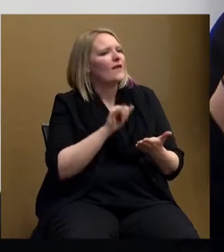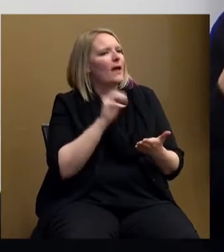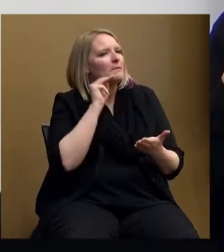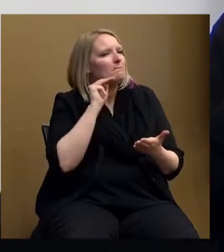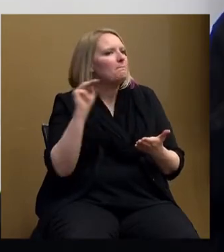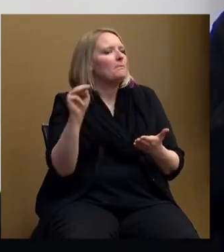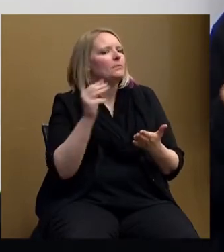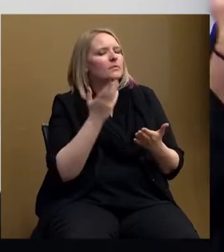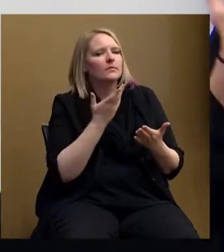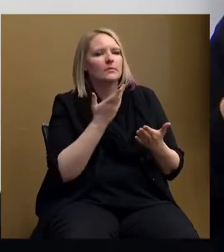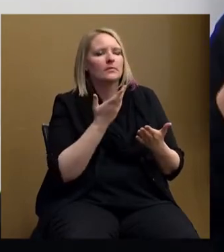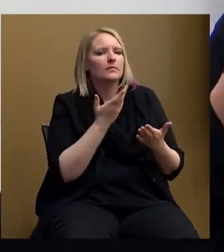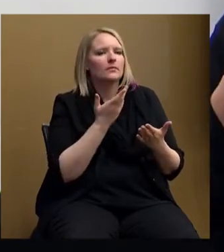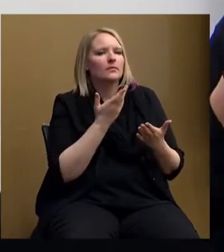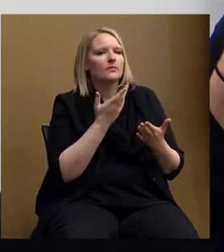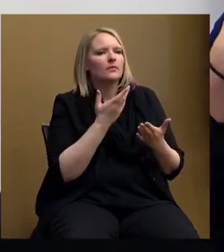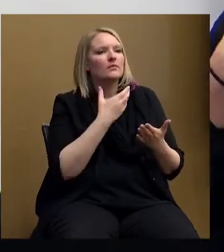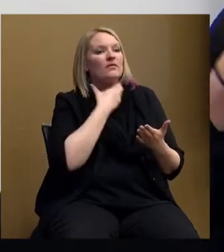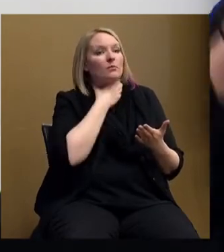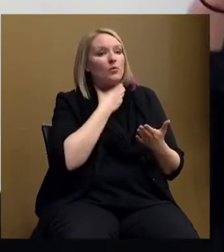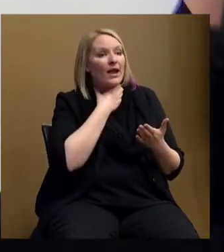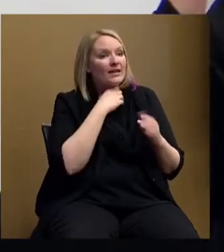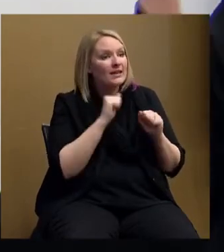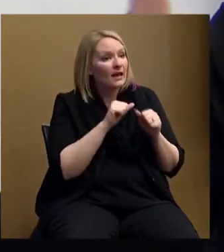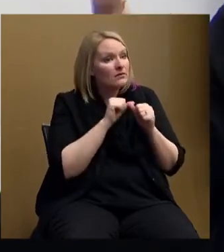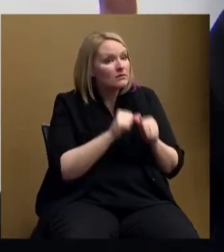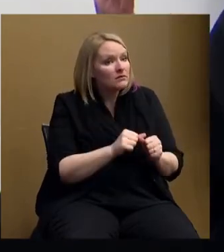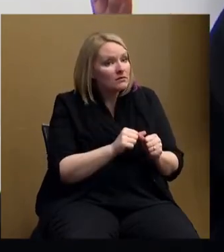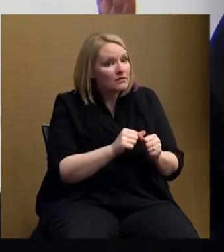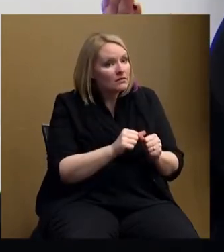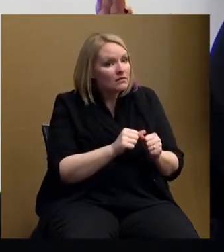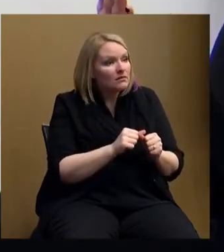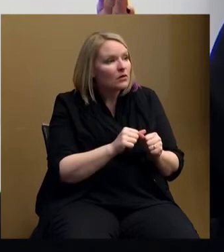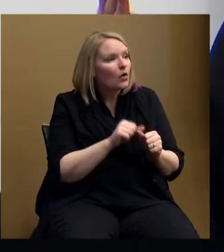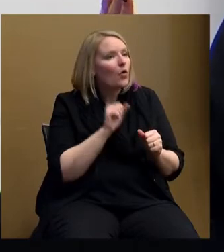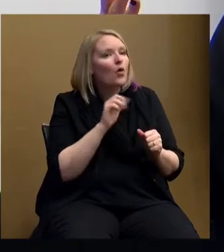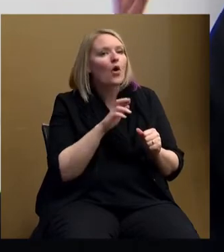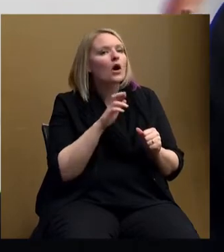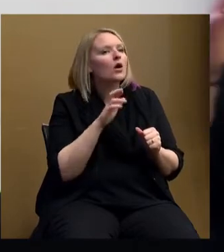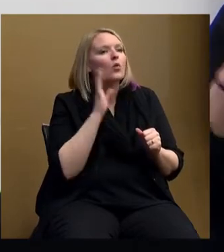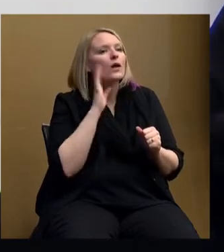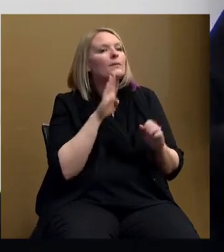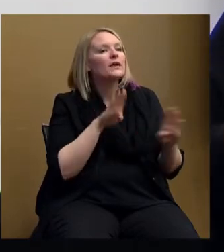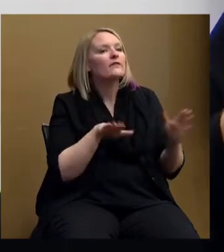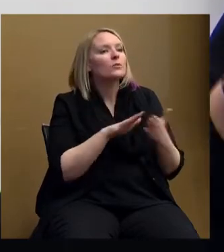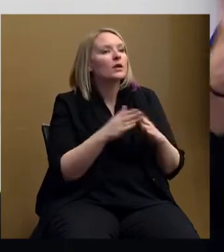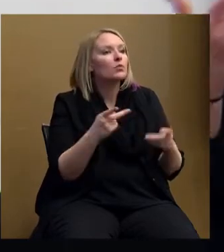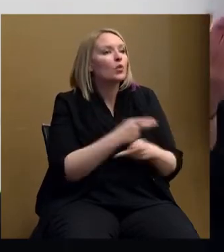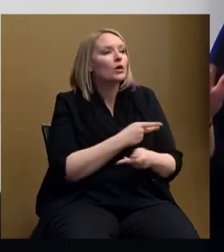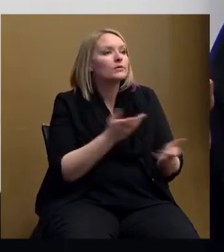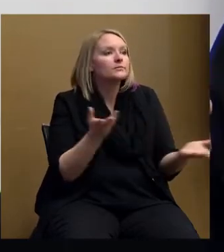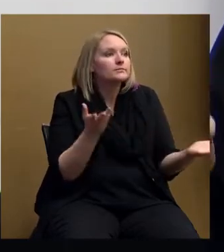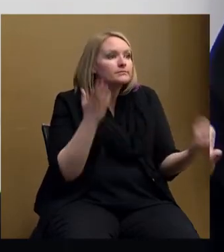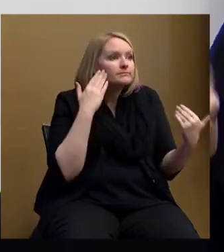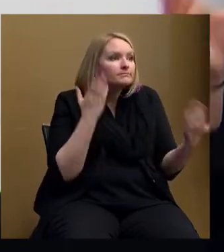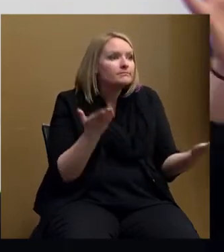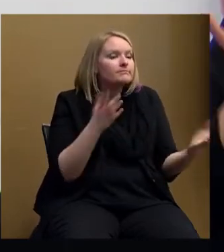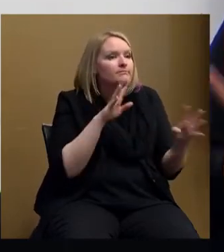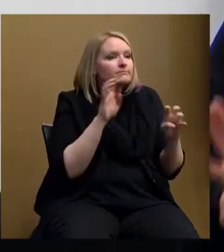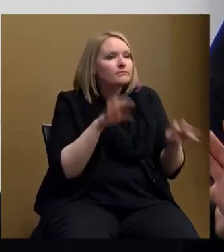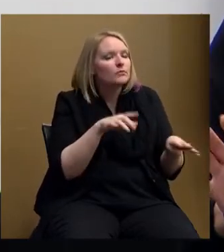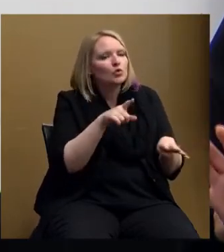what point, how long can the child wear that before it escalates a behavior? So it's really kind of